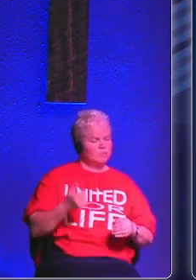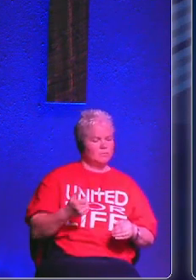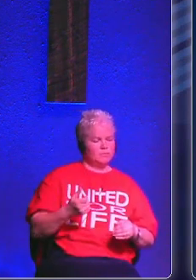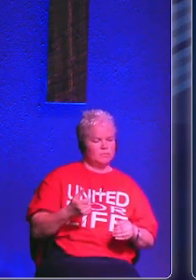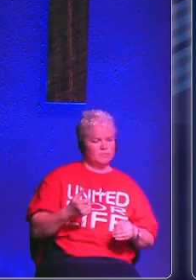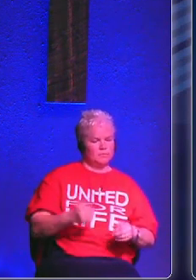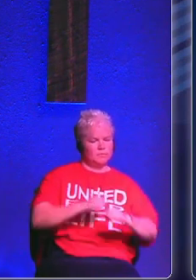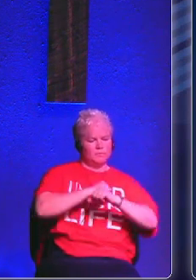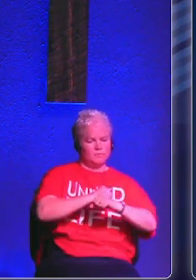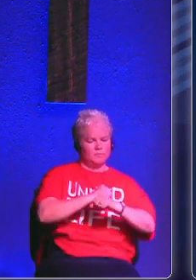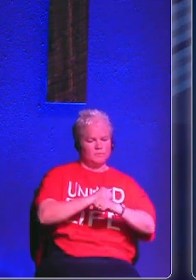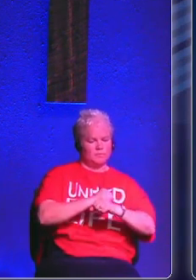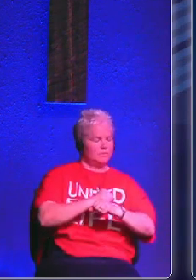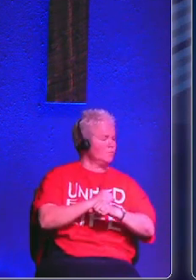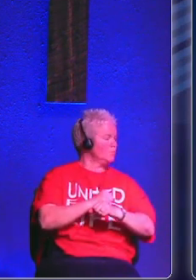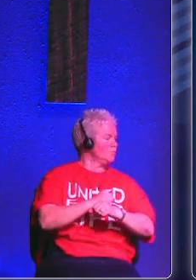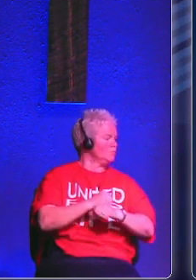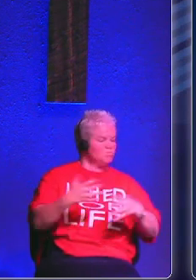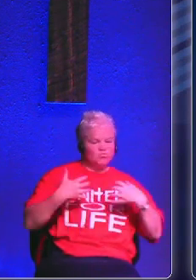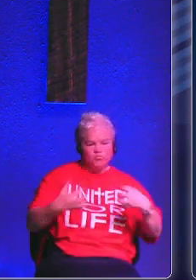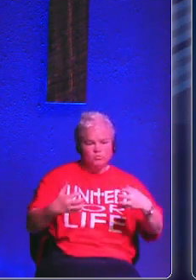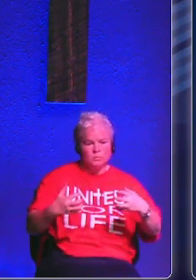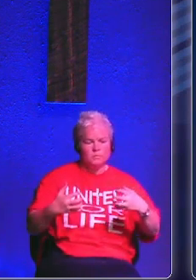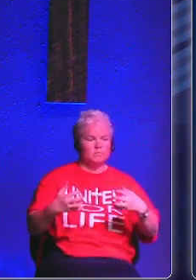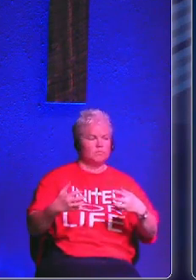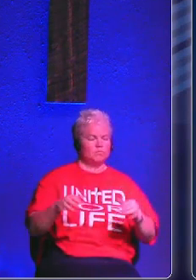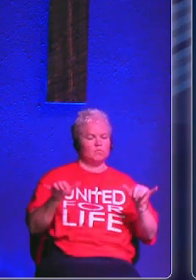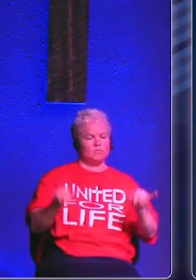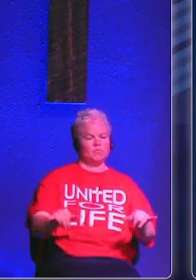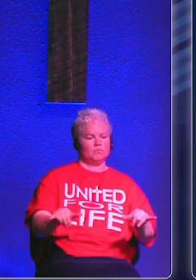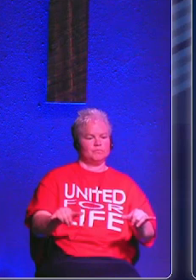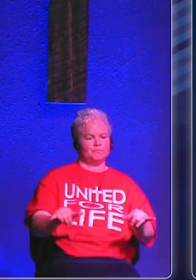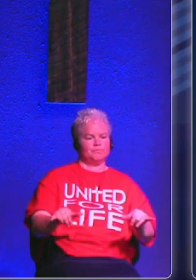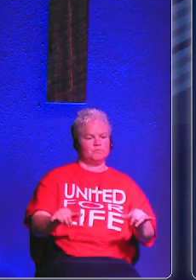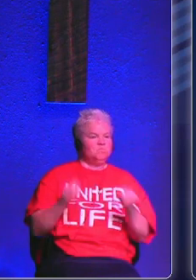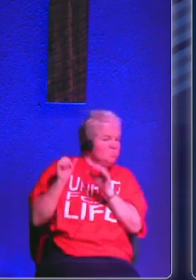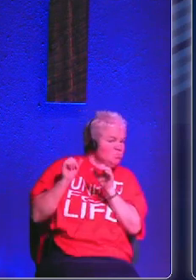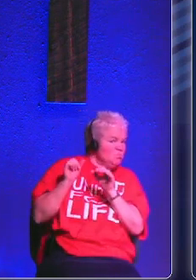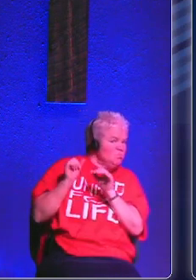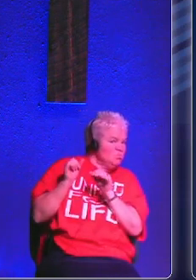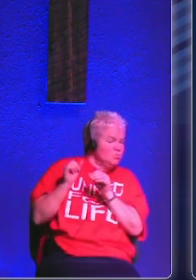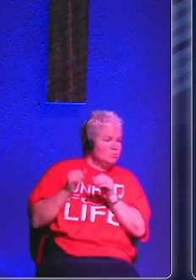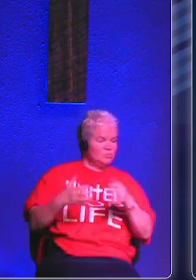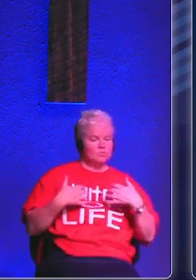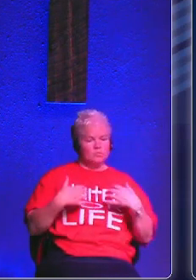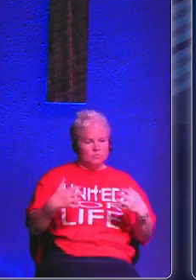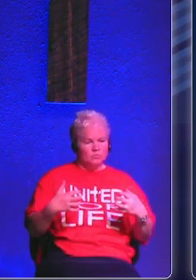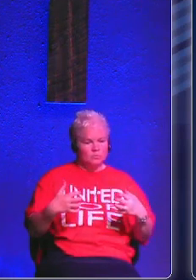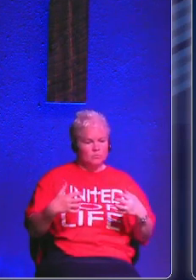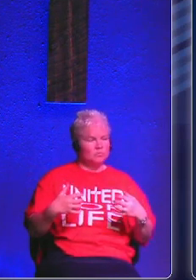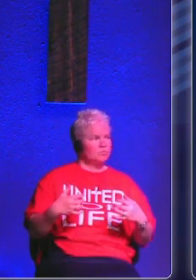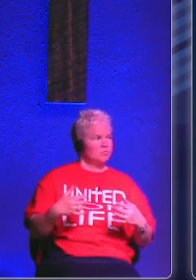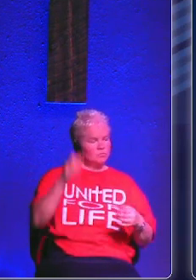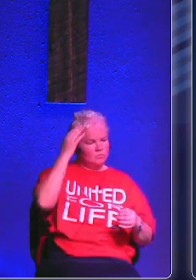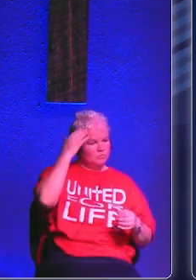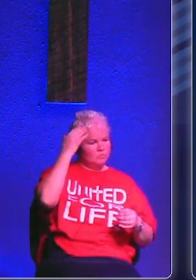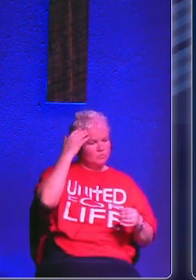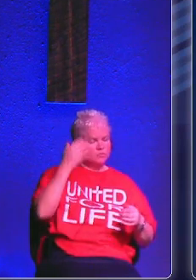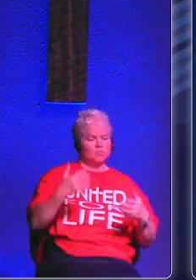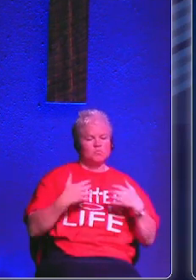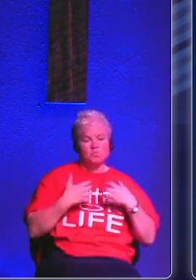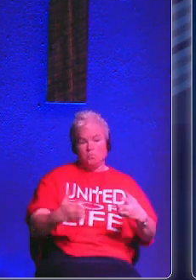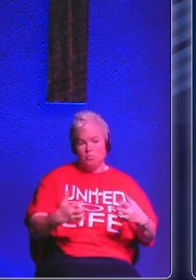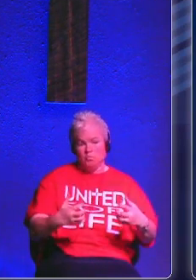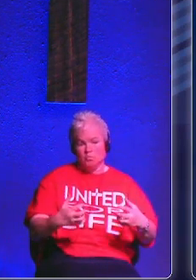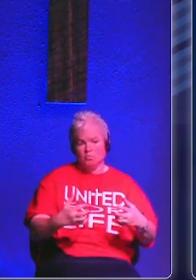least resistance. For the angry, it's easier to stay offended. You know any of those people? They're angry